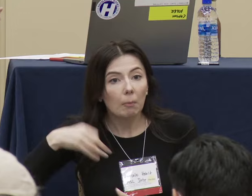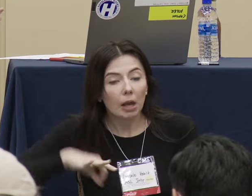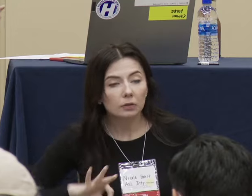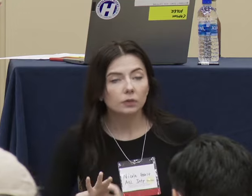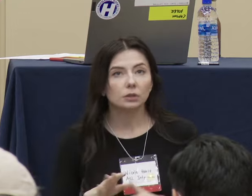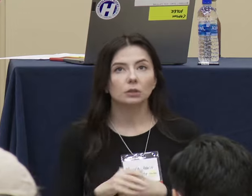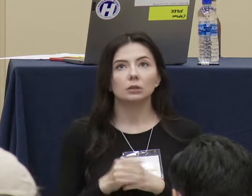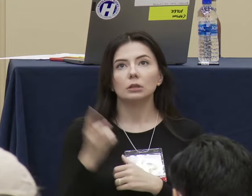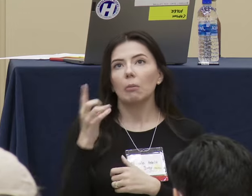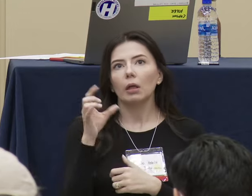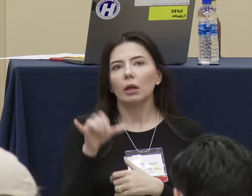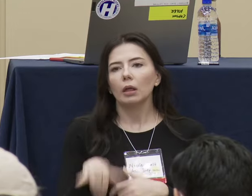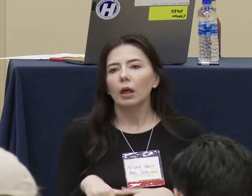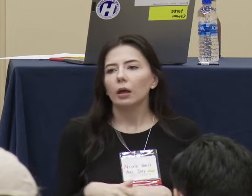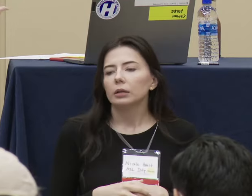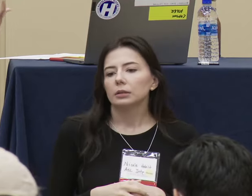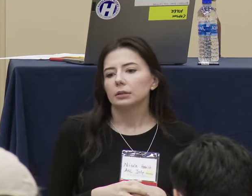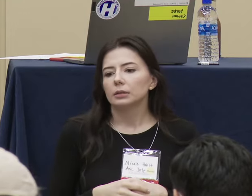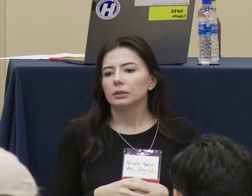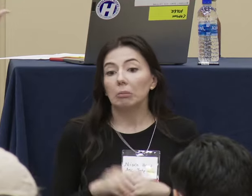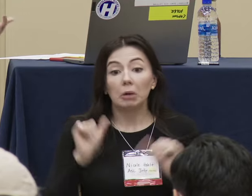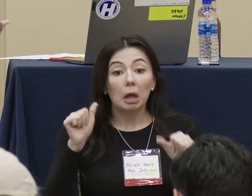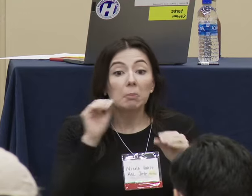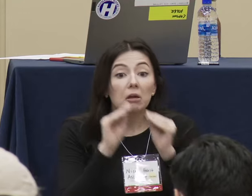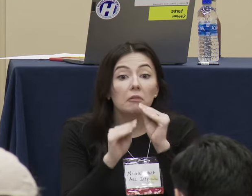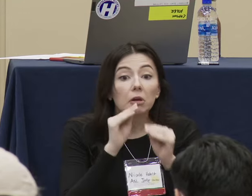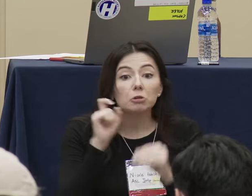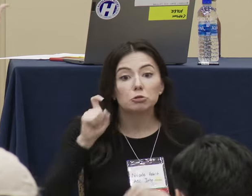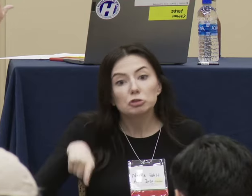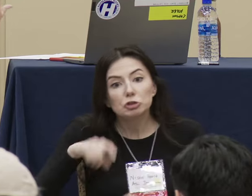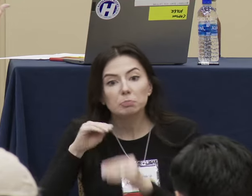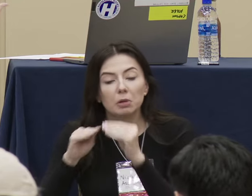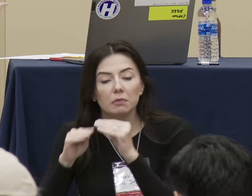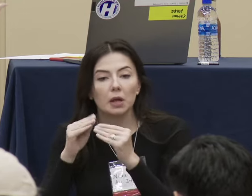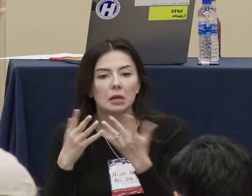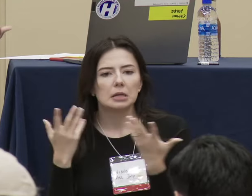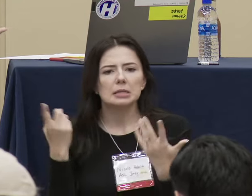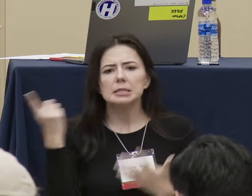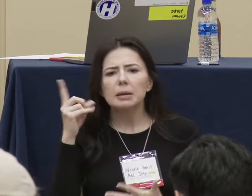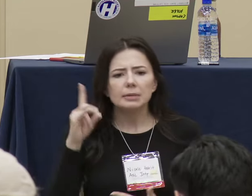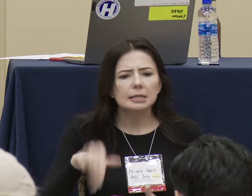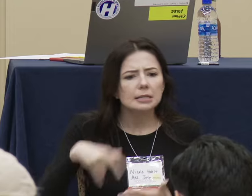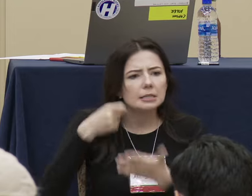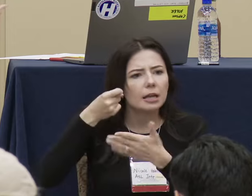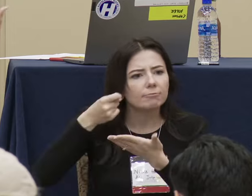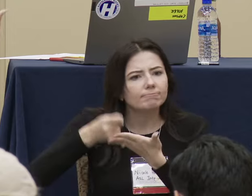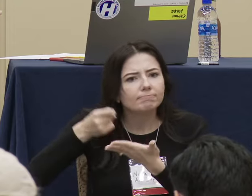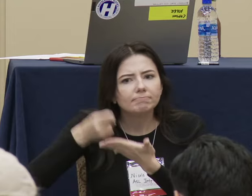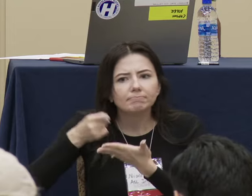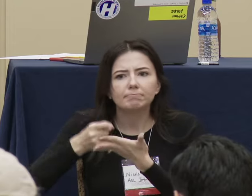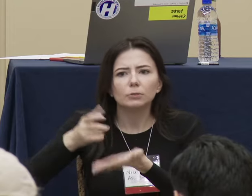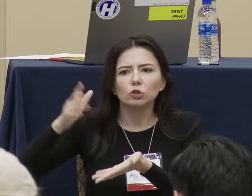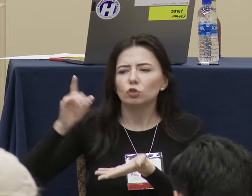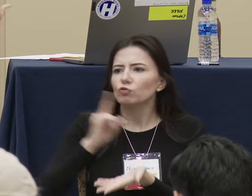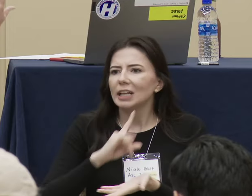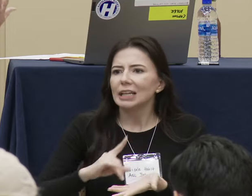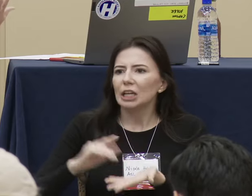something that can be fixed or should be fixed, something that should be treated,